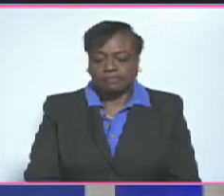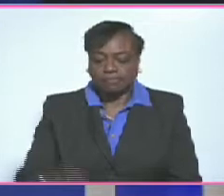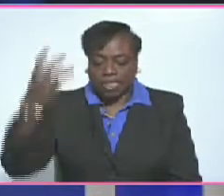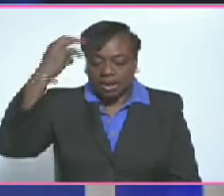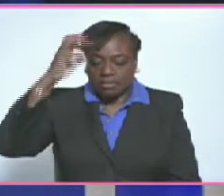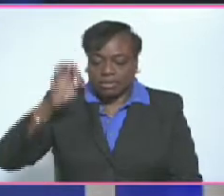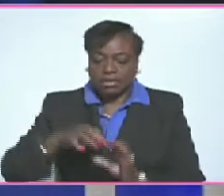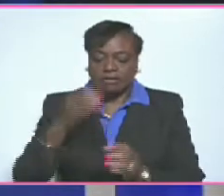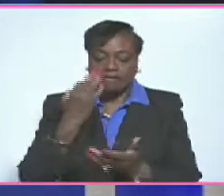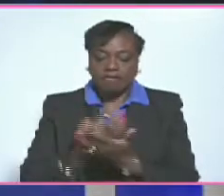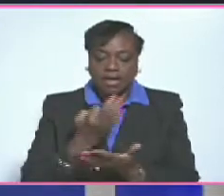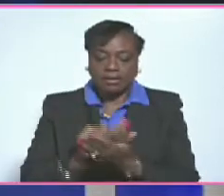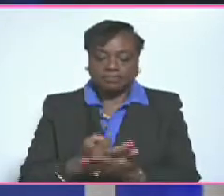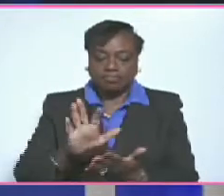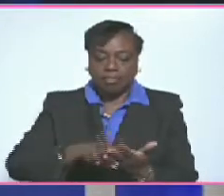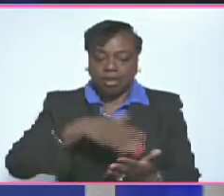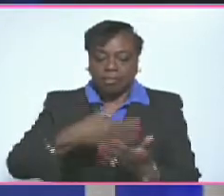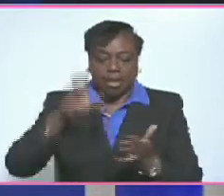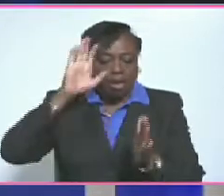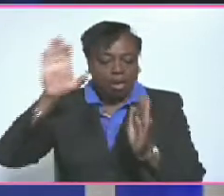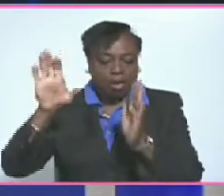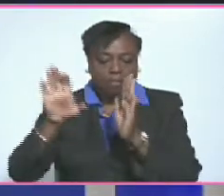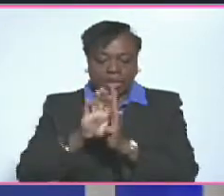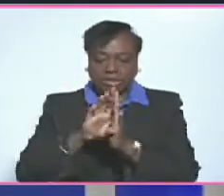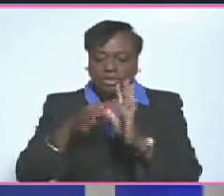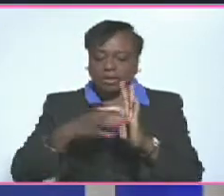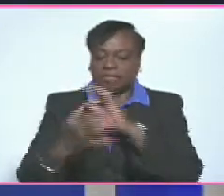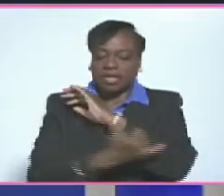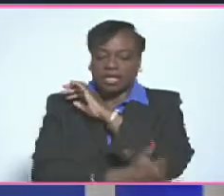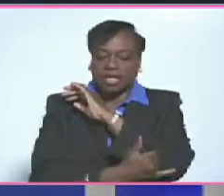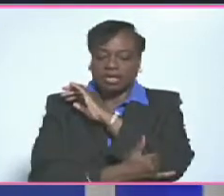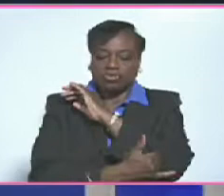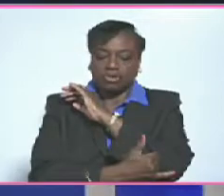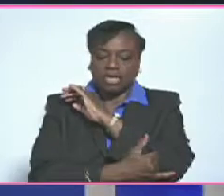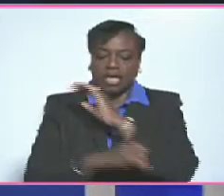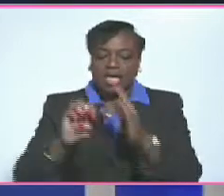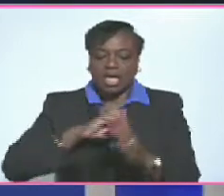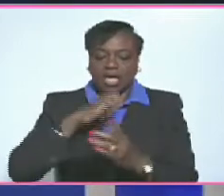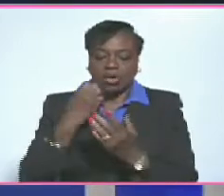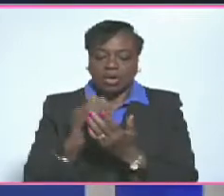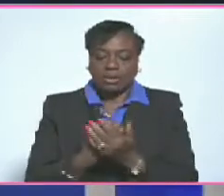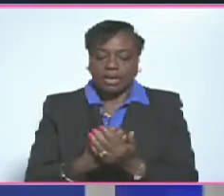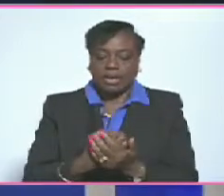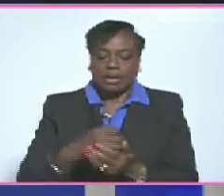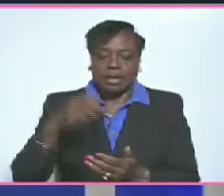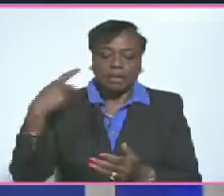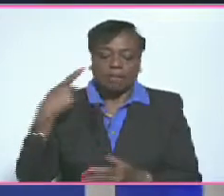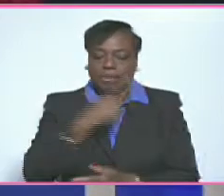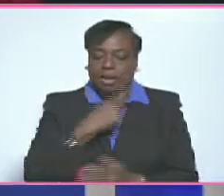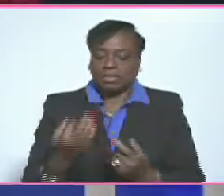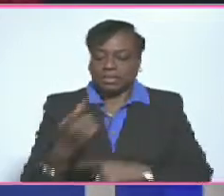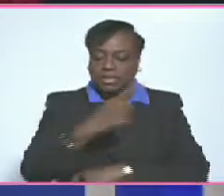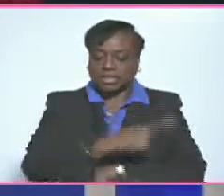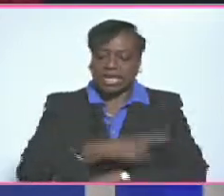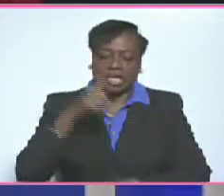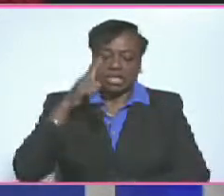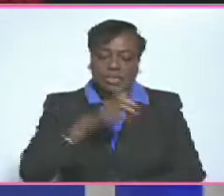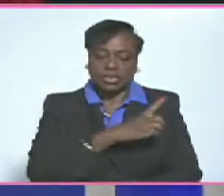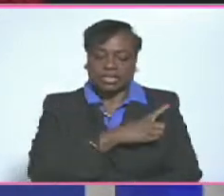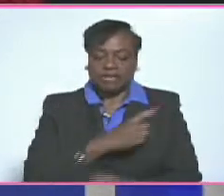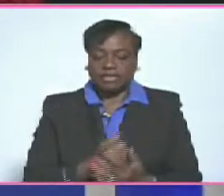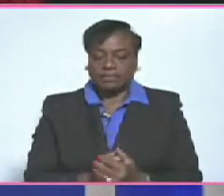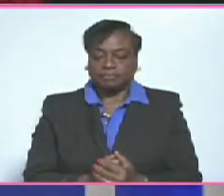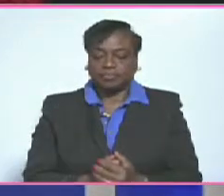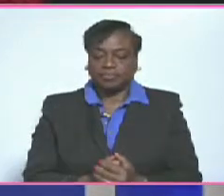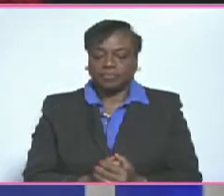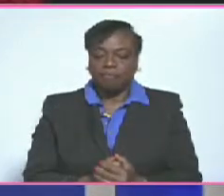Minister of Finance painting a picture of the country's economy in Parliament today. Good evening, everyone. I'm LaDawn Davis. Thanks so much for tuning in. Minister of Finance,